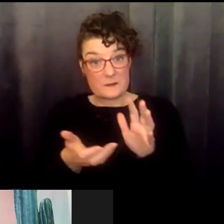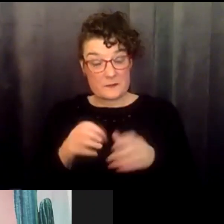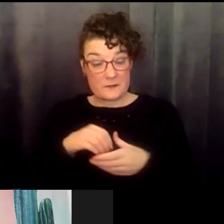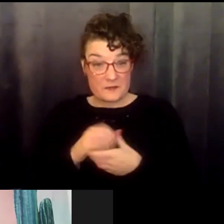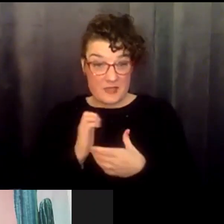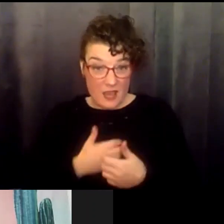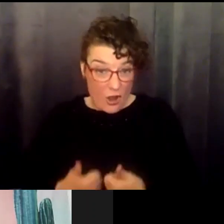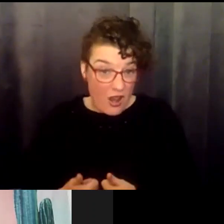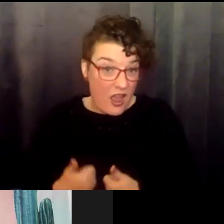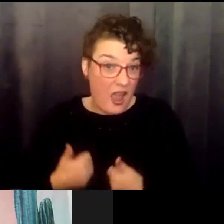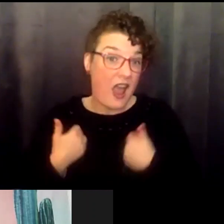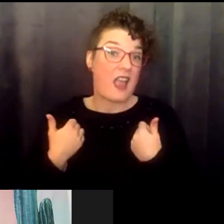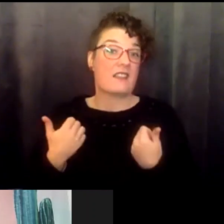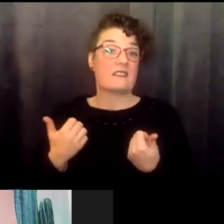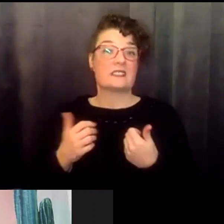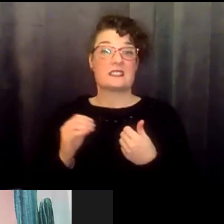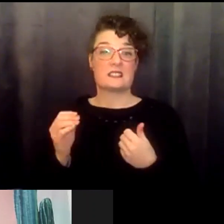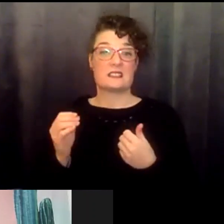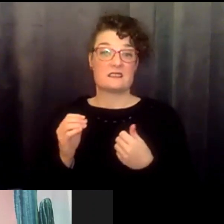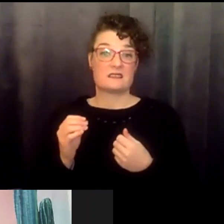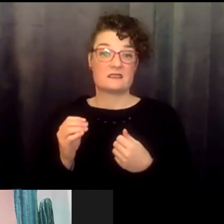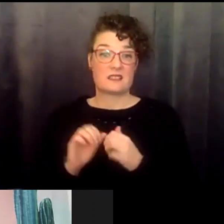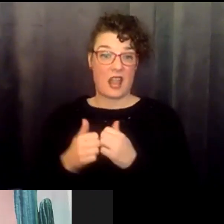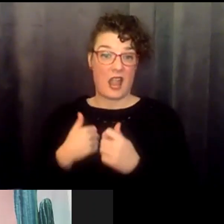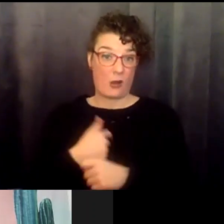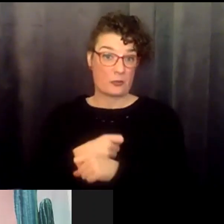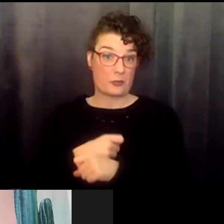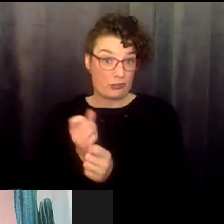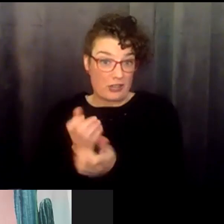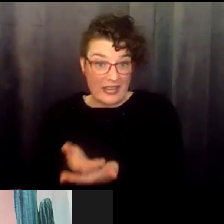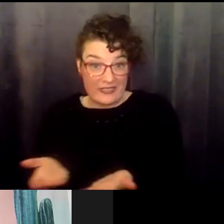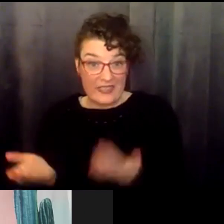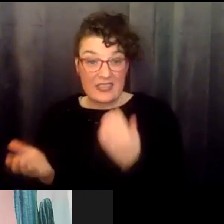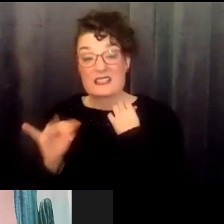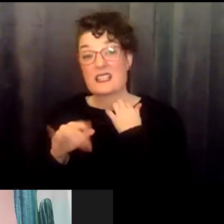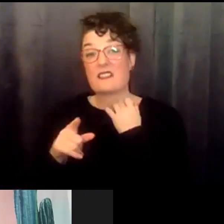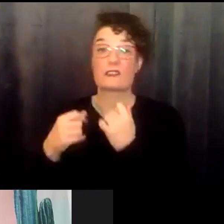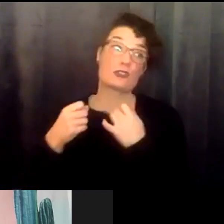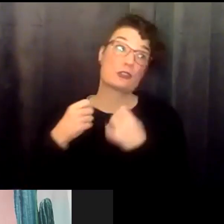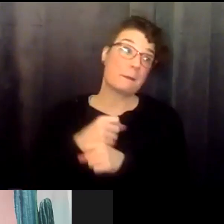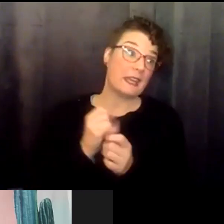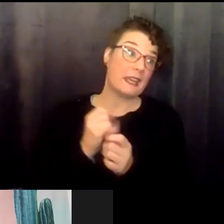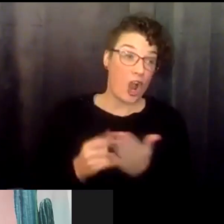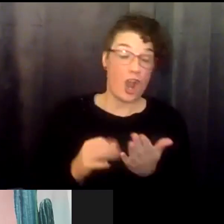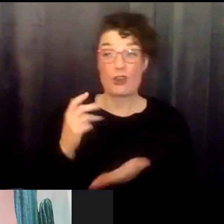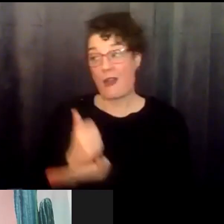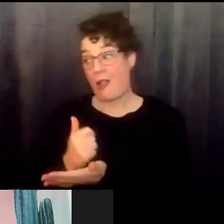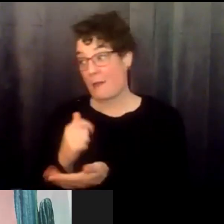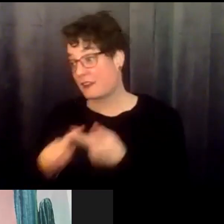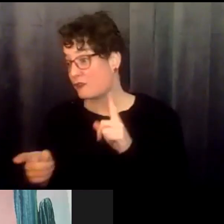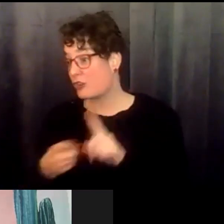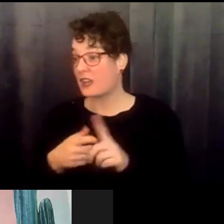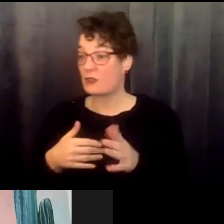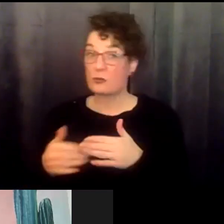in our lives and in the ways that we create things, and you know, if you're making art or helping a friend or whatever, like